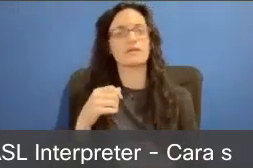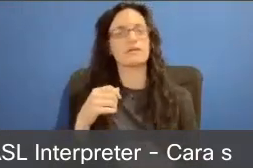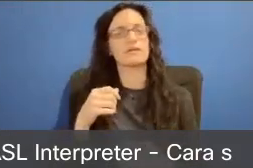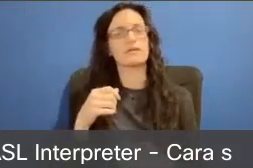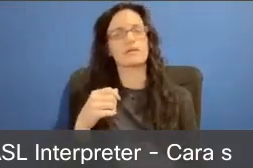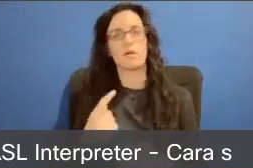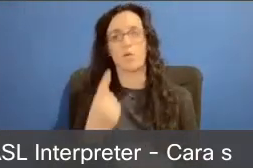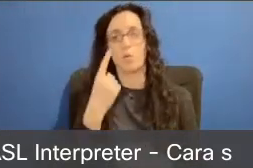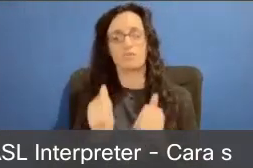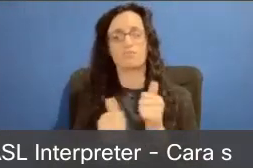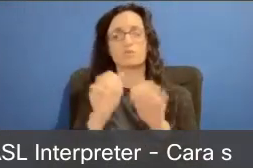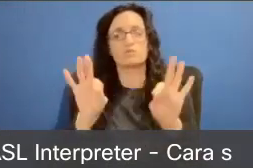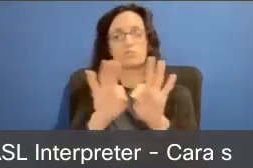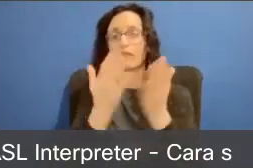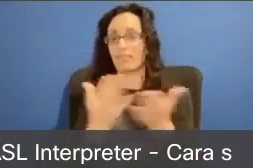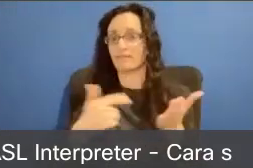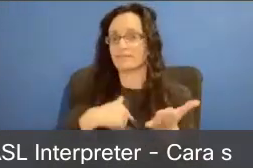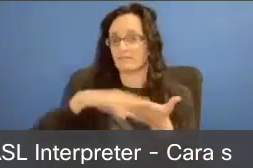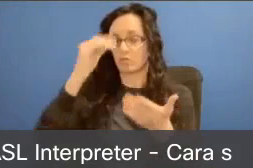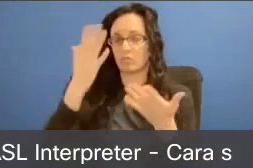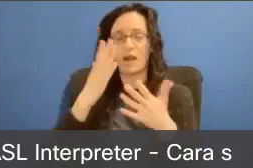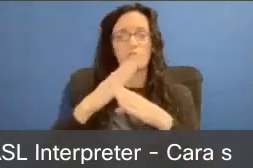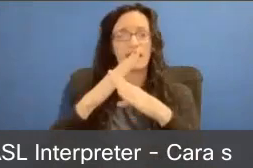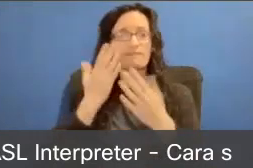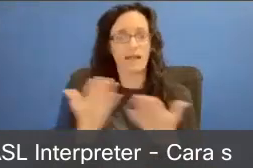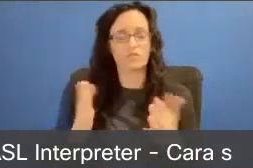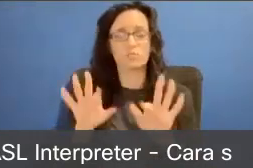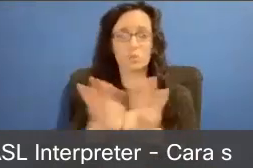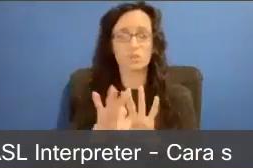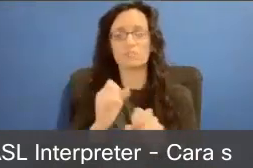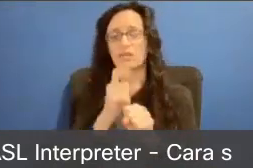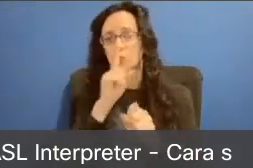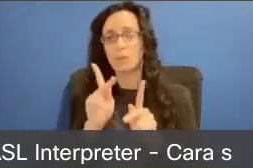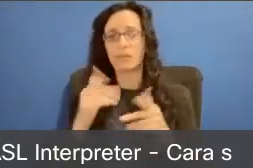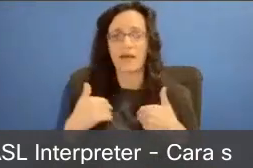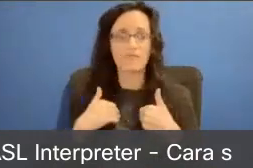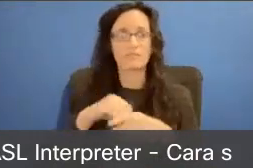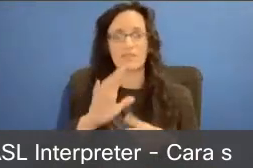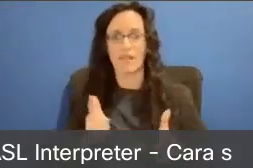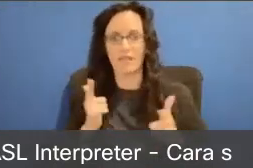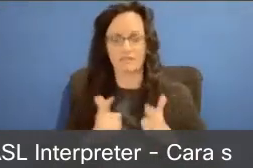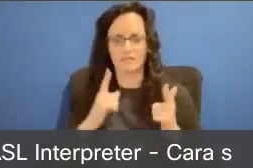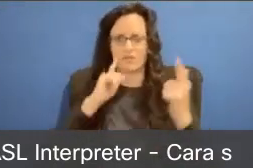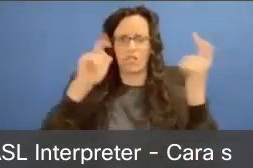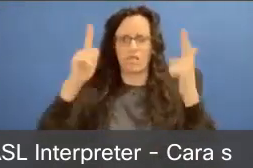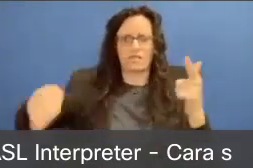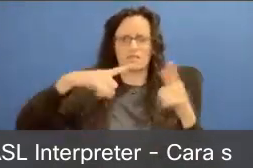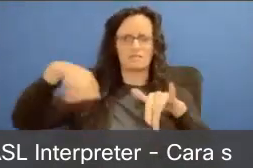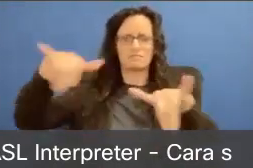about protective factors is they're important. We want to make sure people have them in their lives, obviously, for all of us, for the people we're working